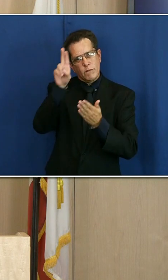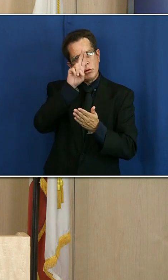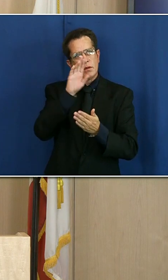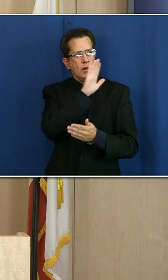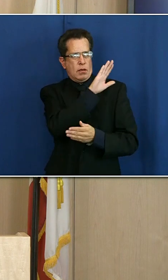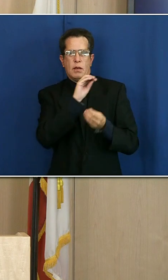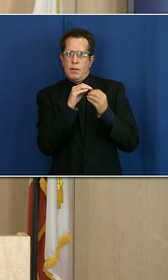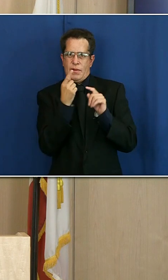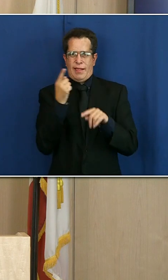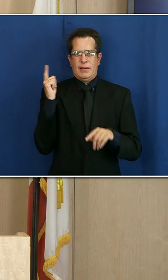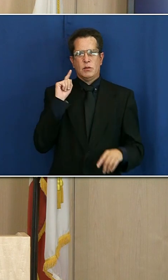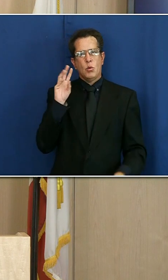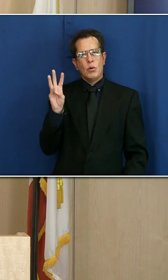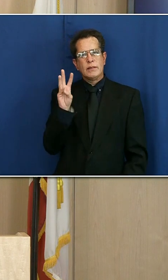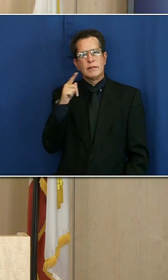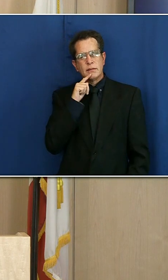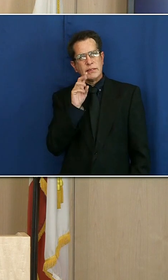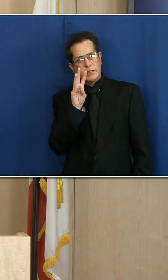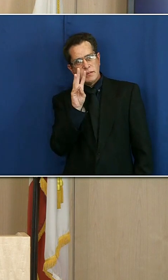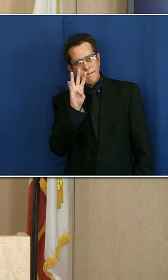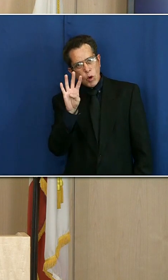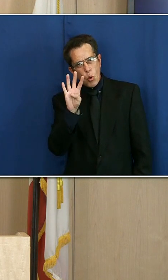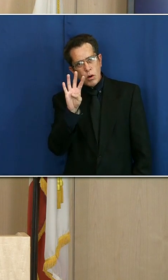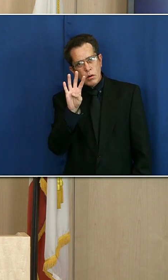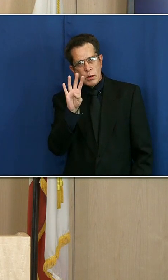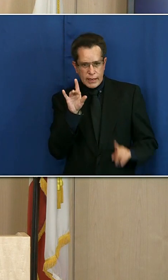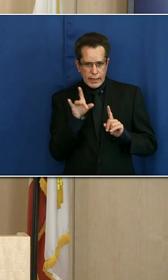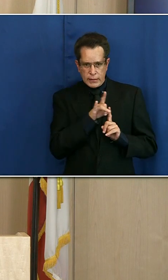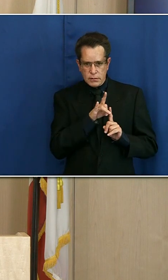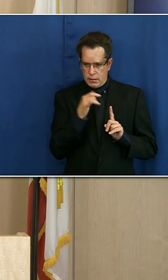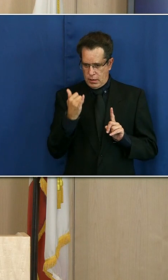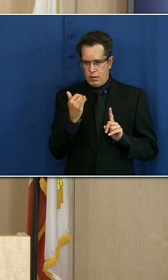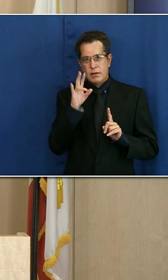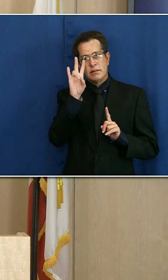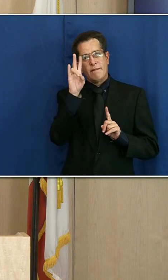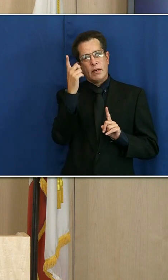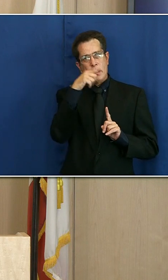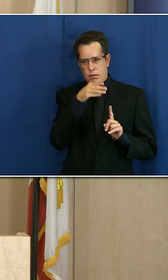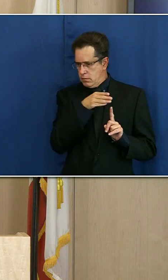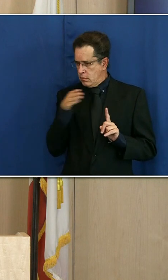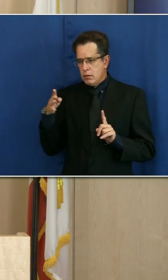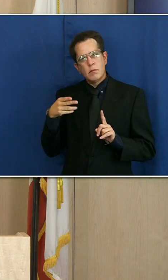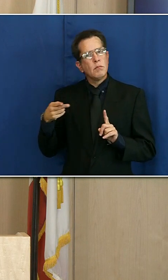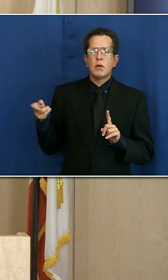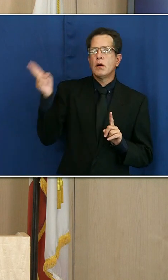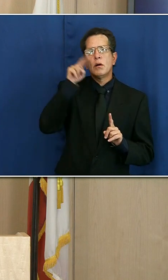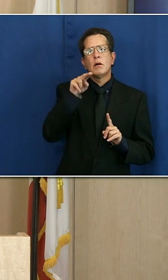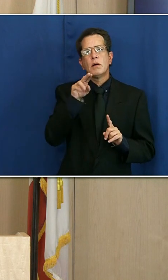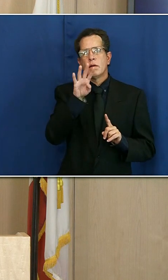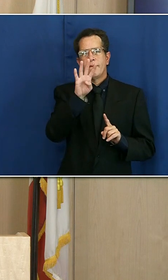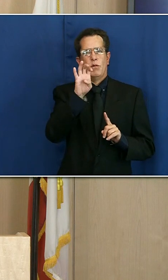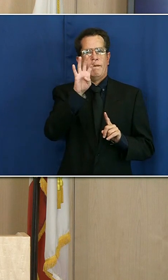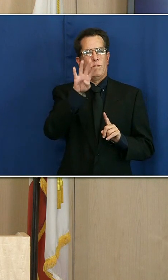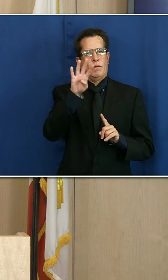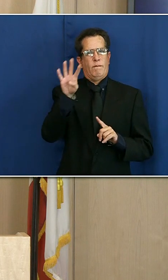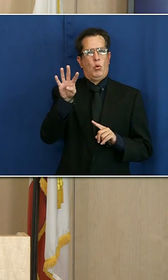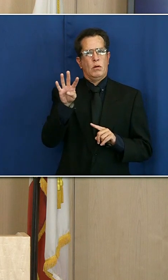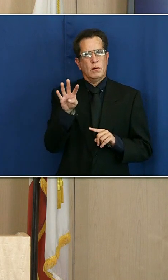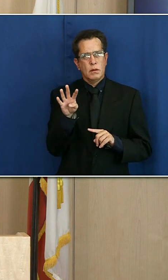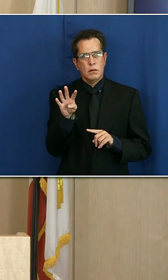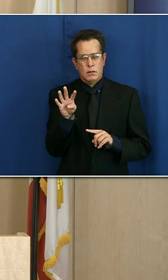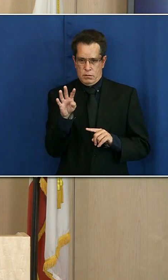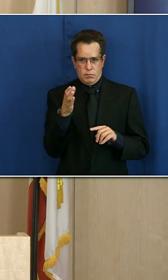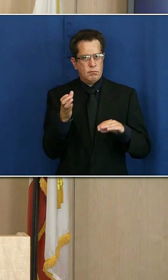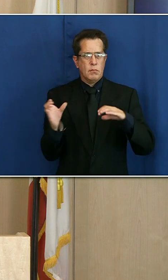Wednesday, the case total was 64. Now we are in 7 days up to 444. That's a nearly